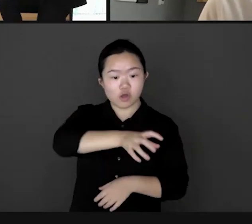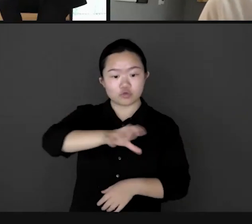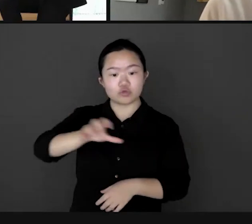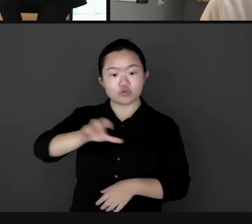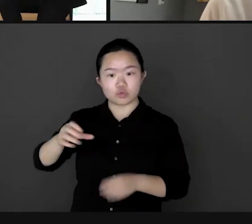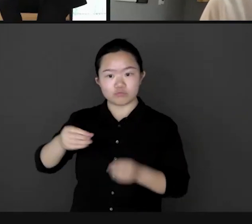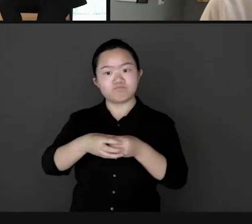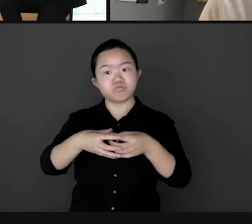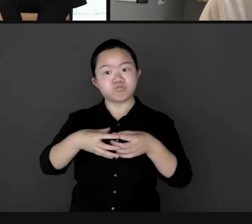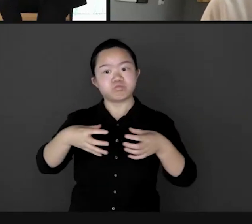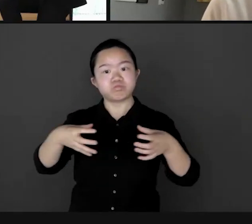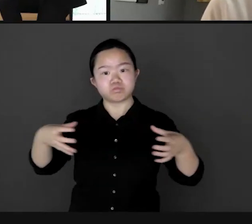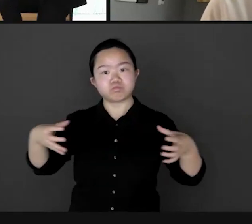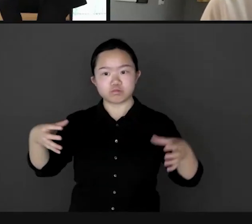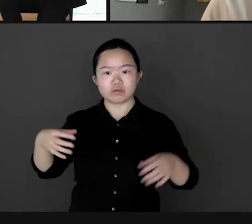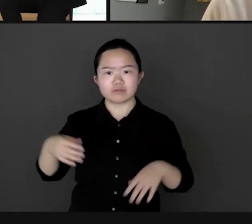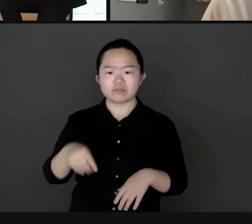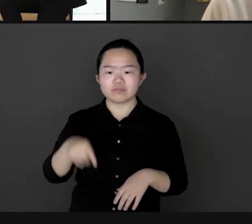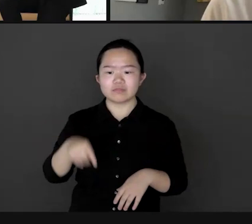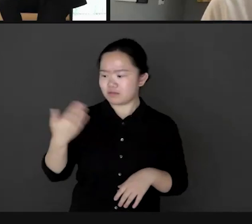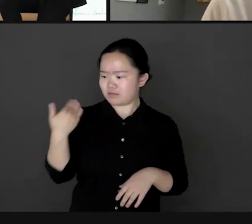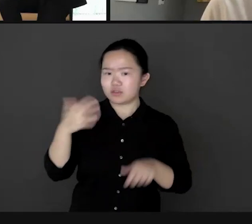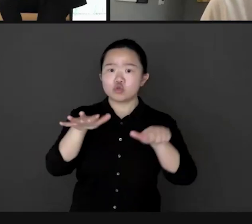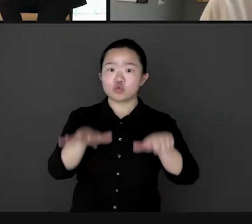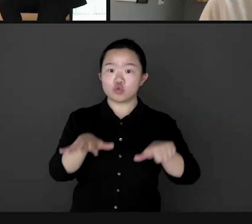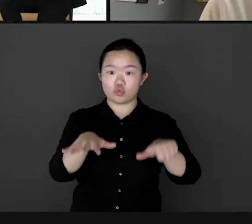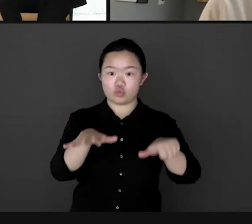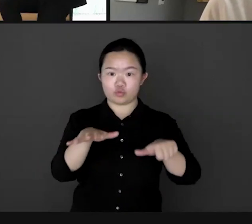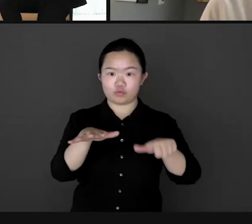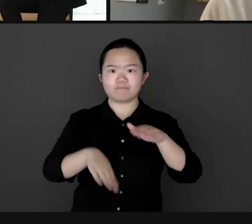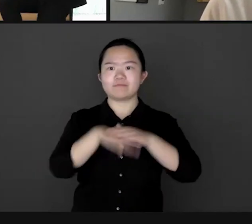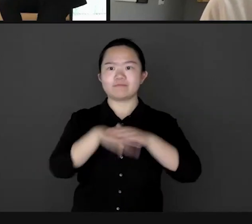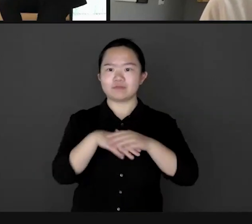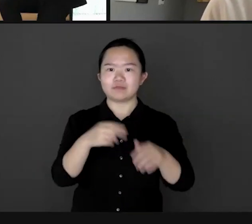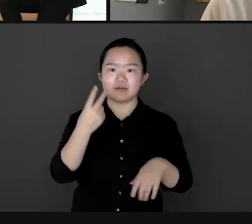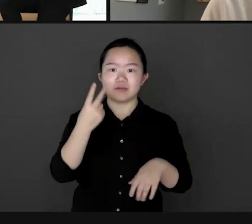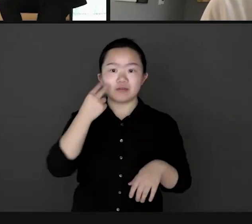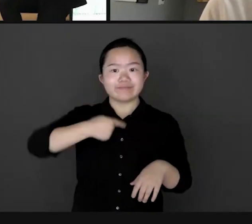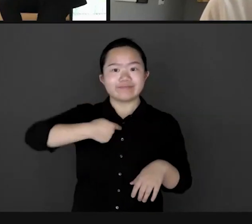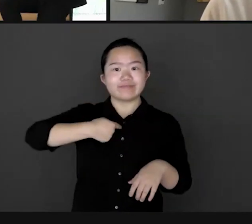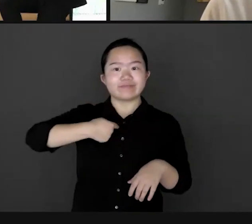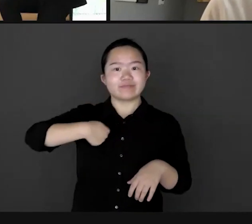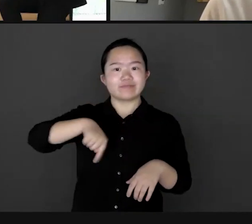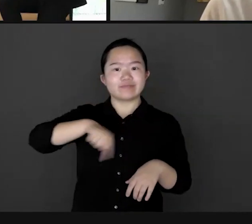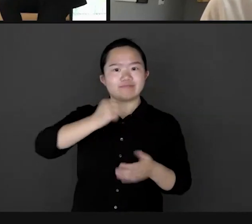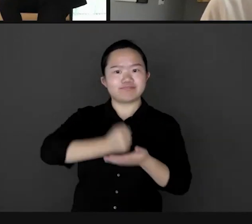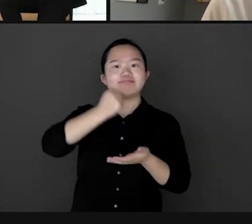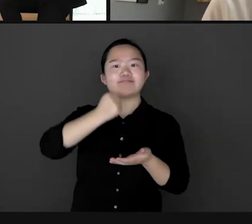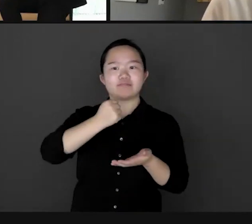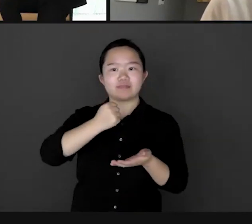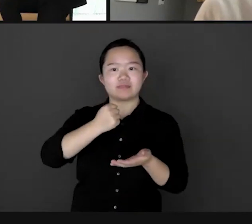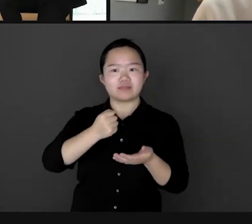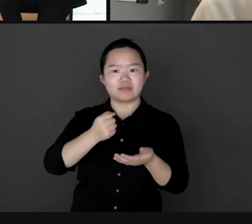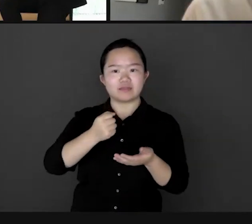in a sense, we need to validate the profession and we need to certify that those professionals do